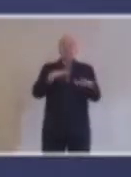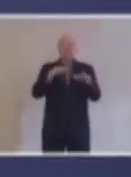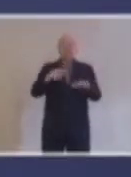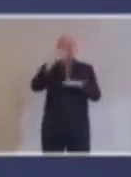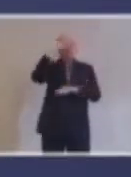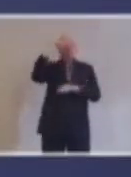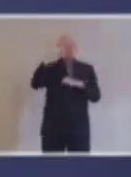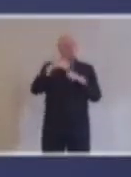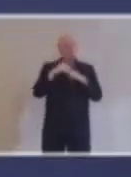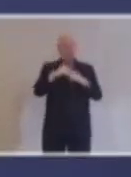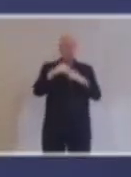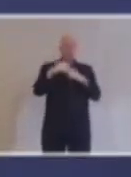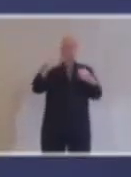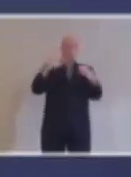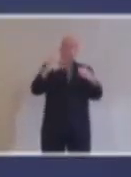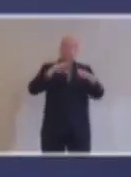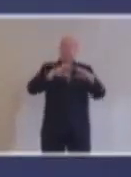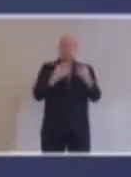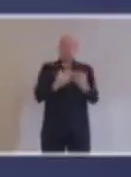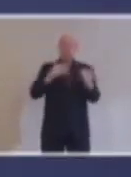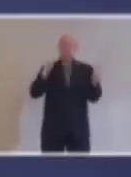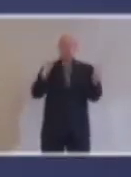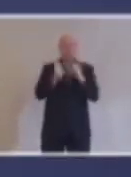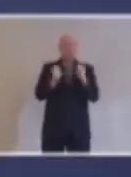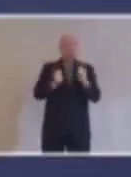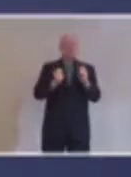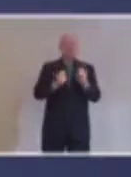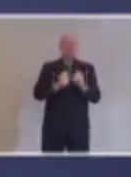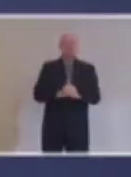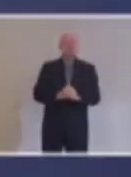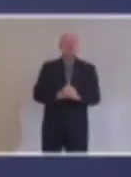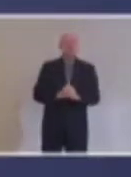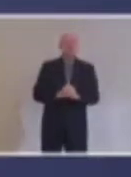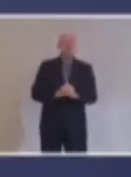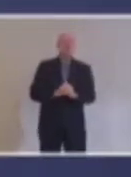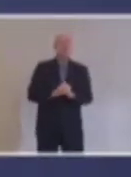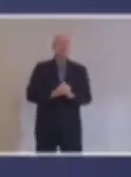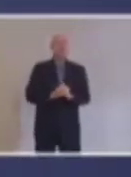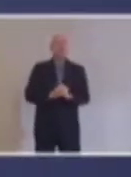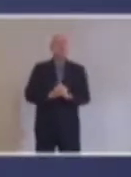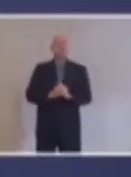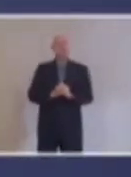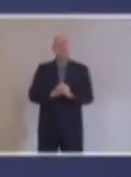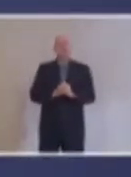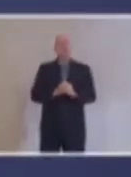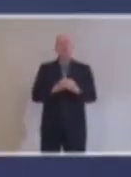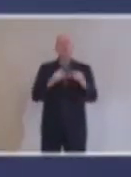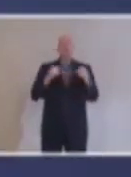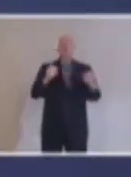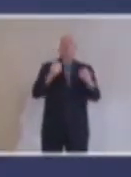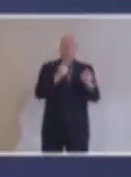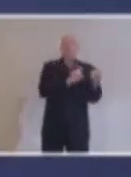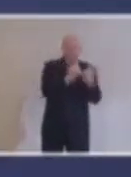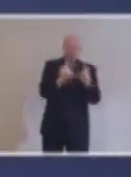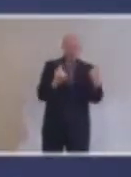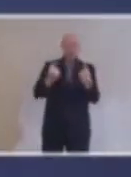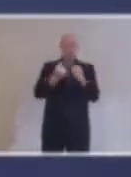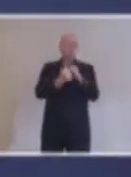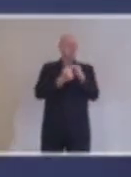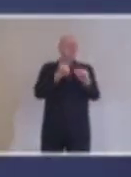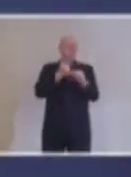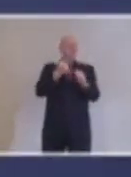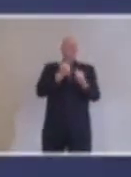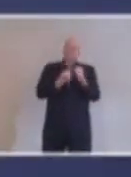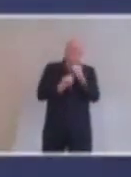green industrial revolution. We will create the conditions for individuals and for companies to flourish with